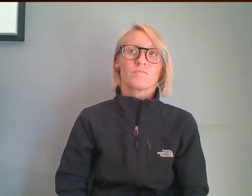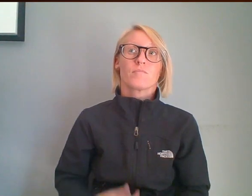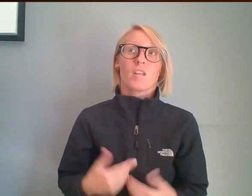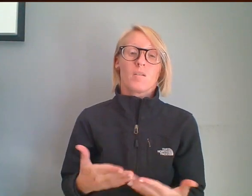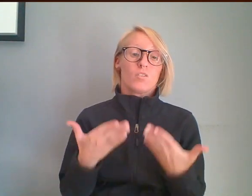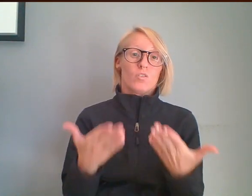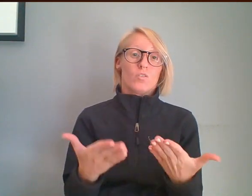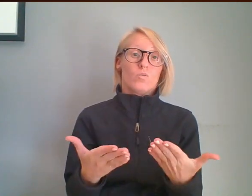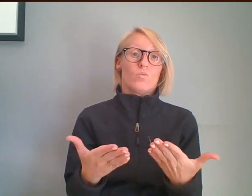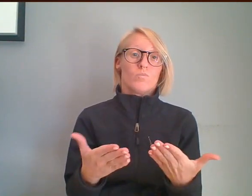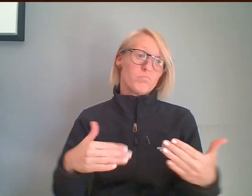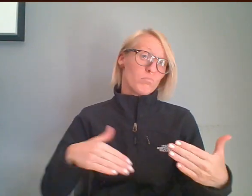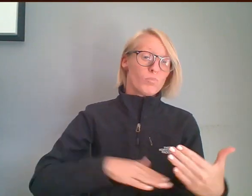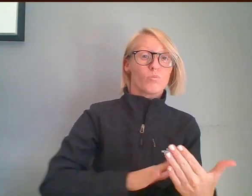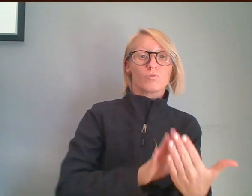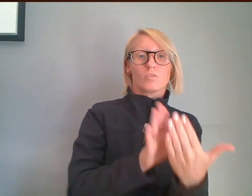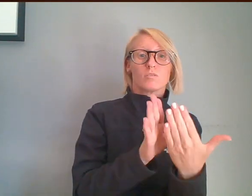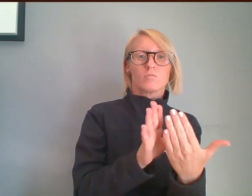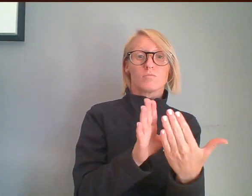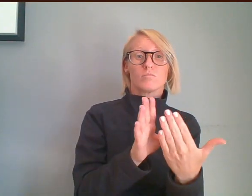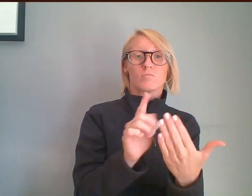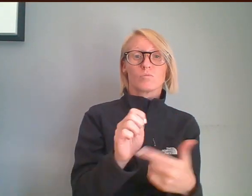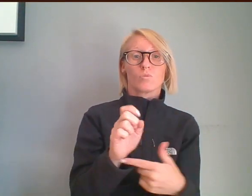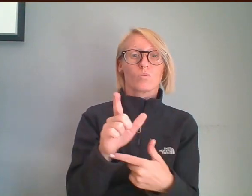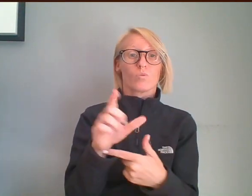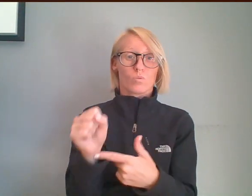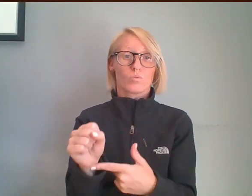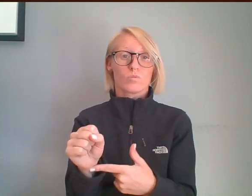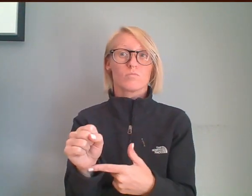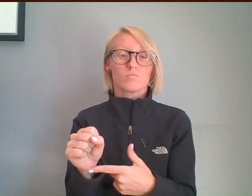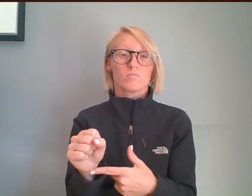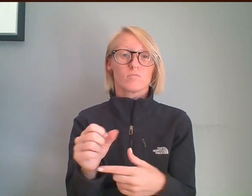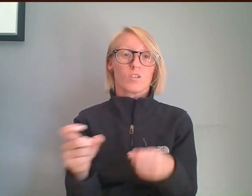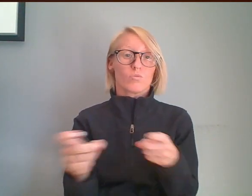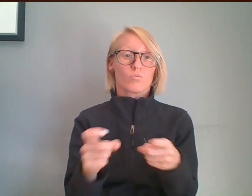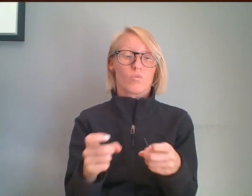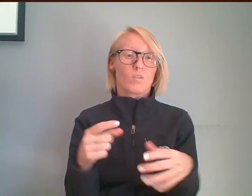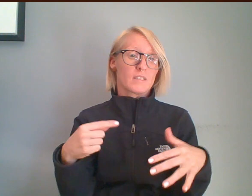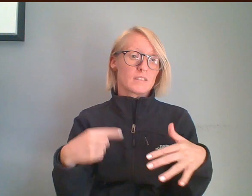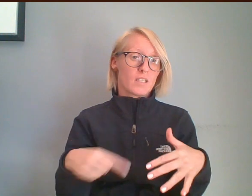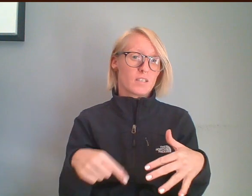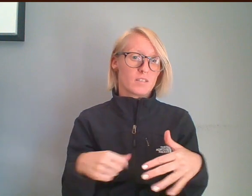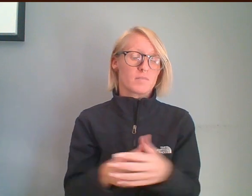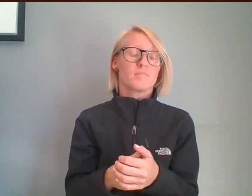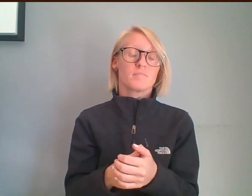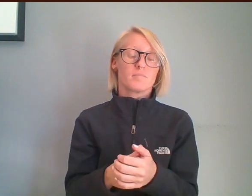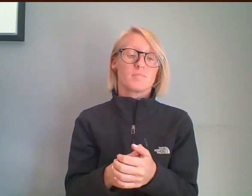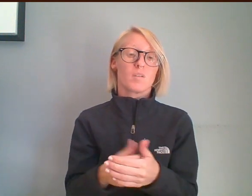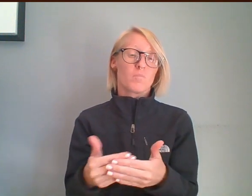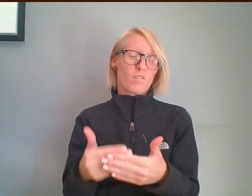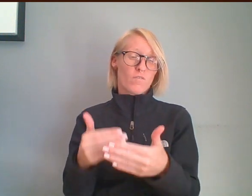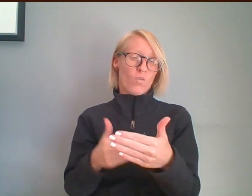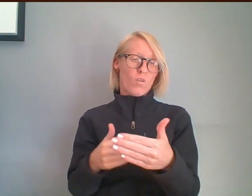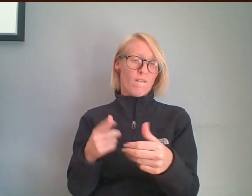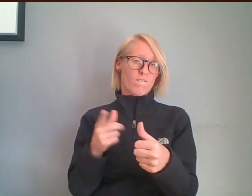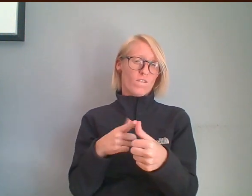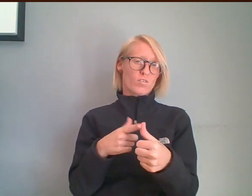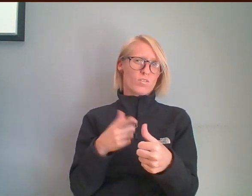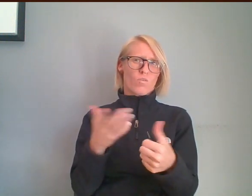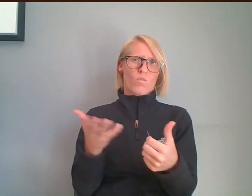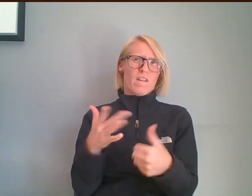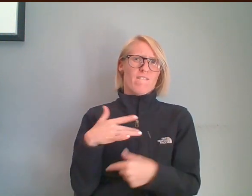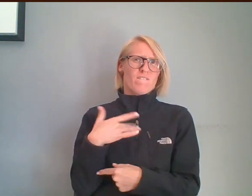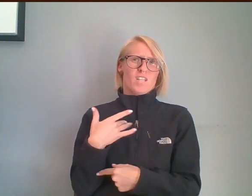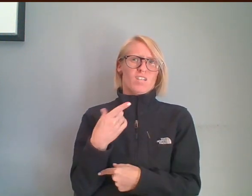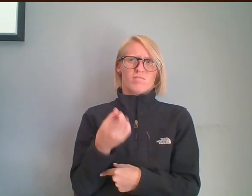techniques are based on academic research. But before we get there, I'd love to ask you, what does it feel like when